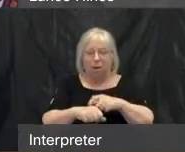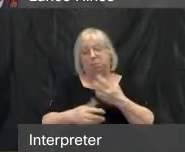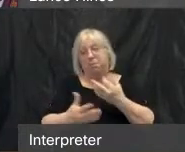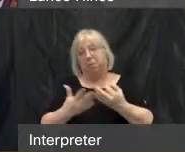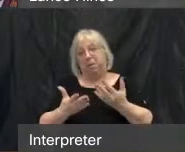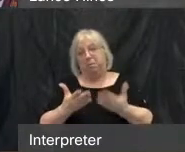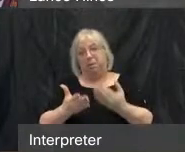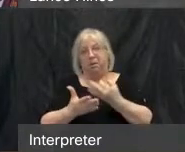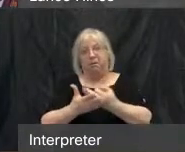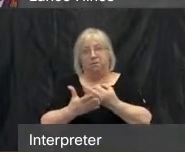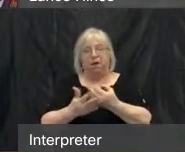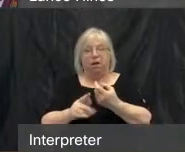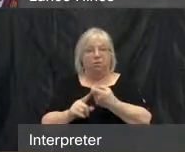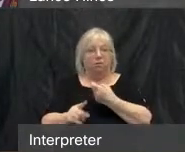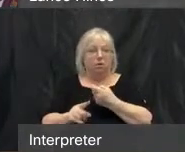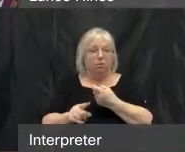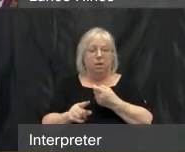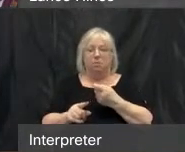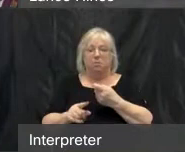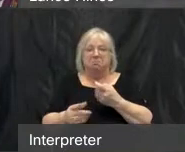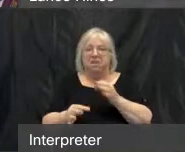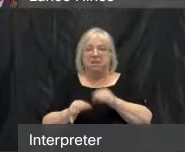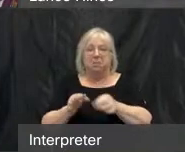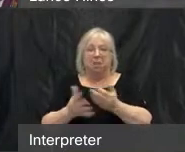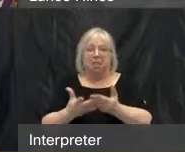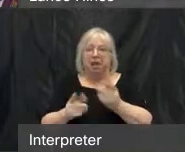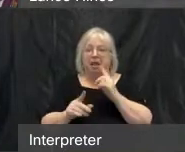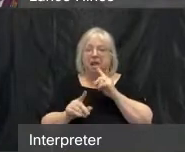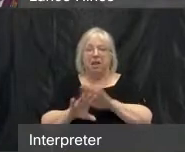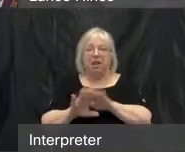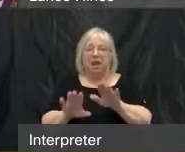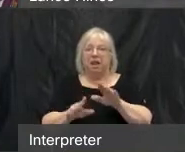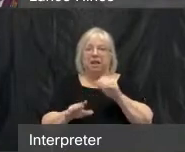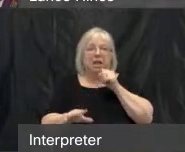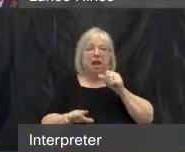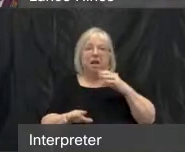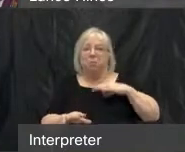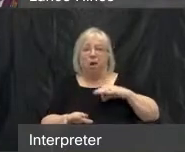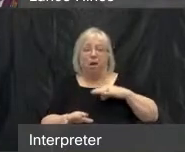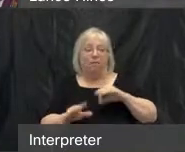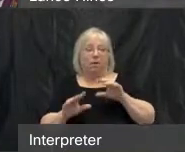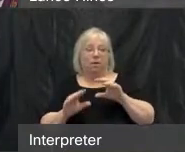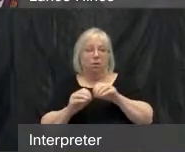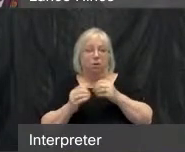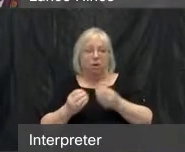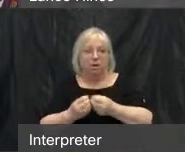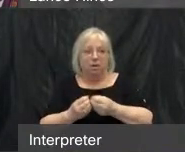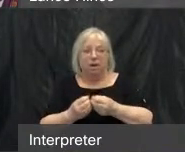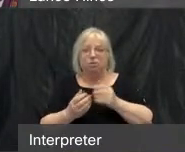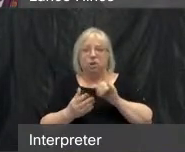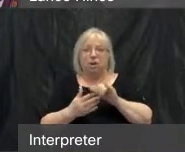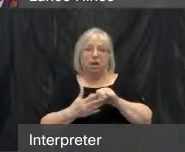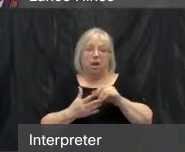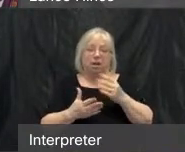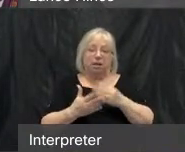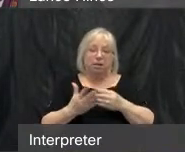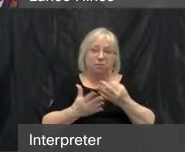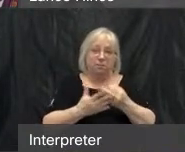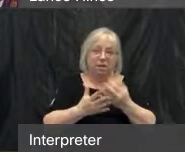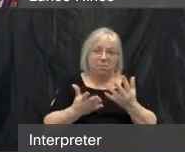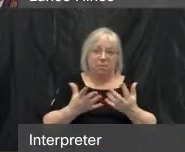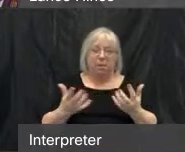from as simple as partnering with a nonprofit that uses a commitment of some of these funds for match for